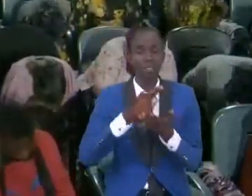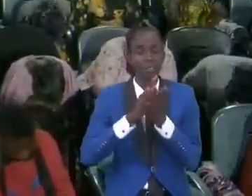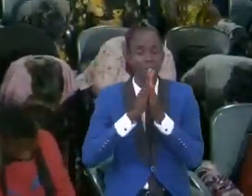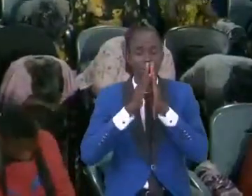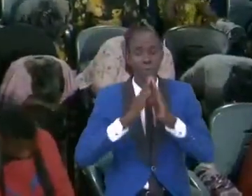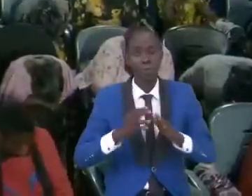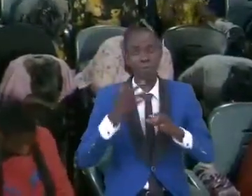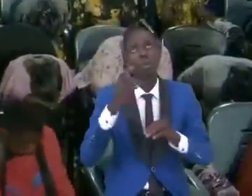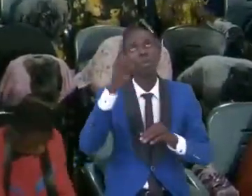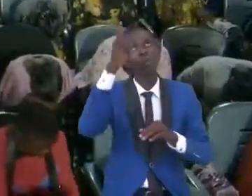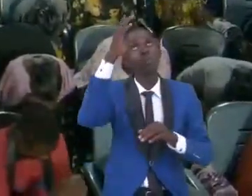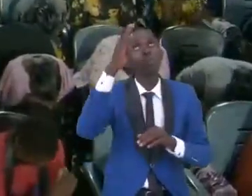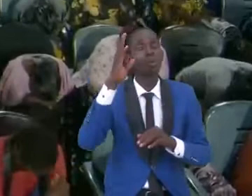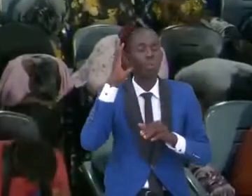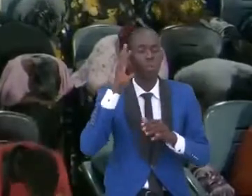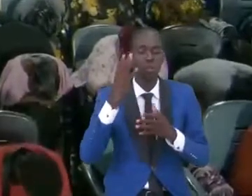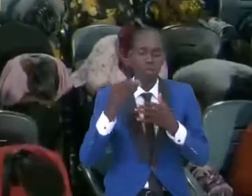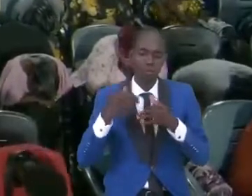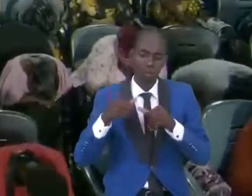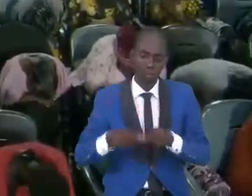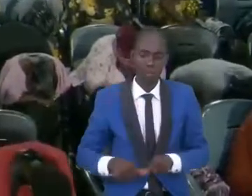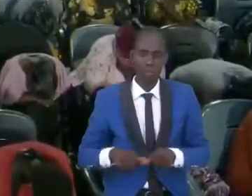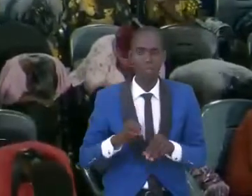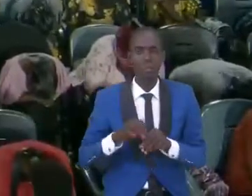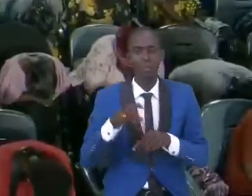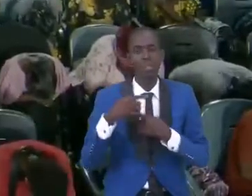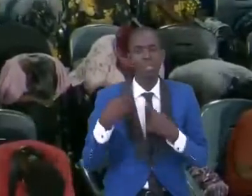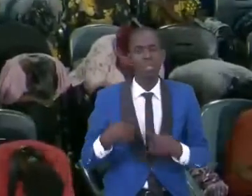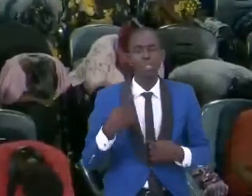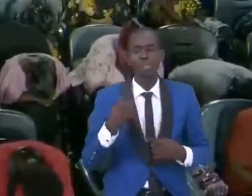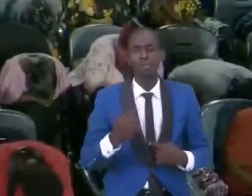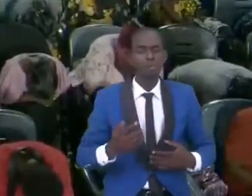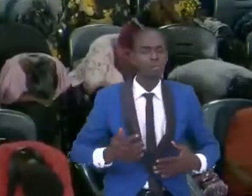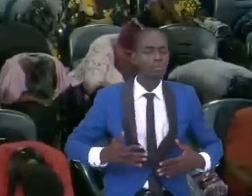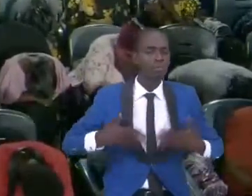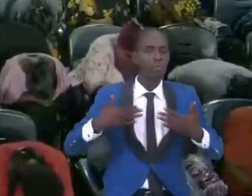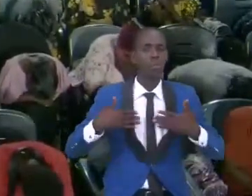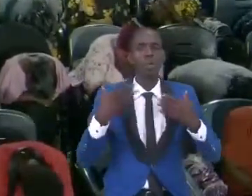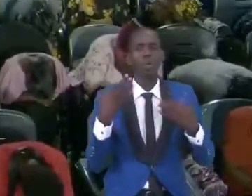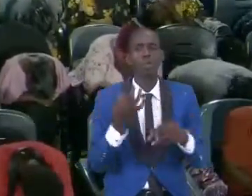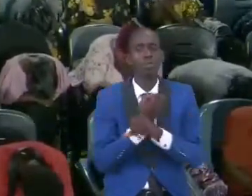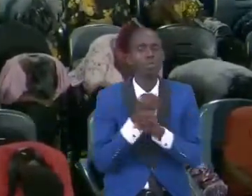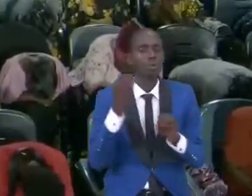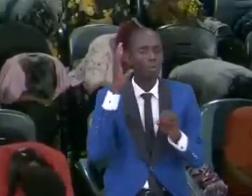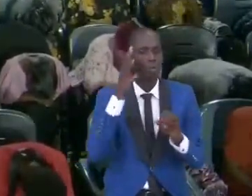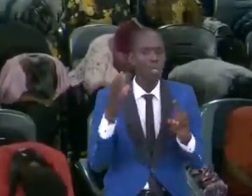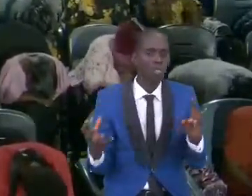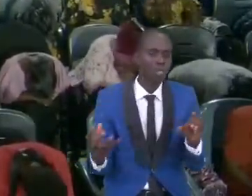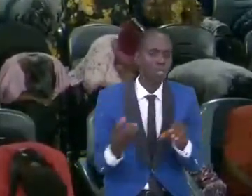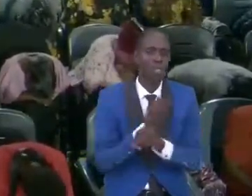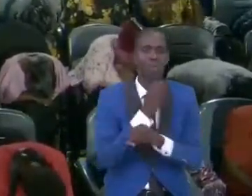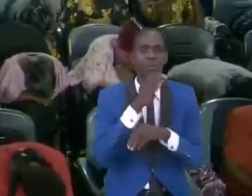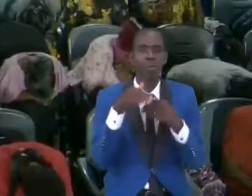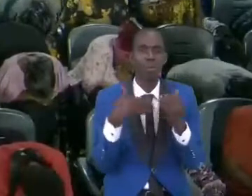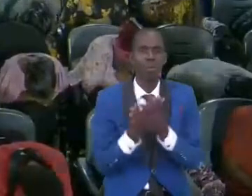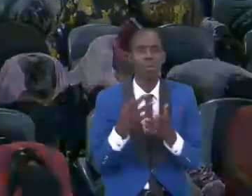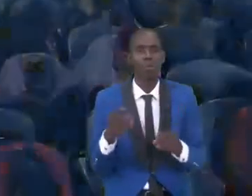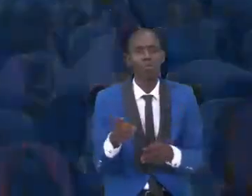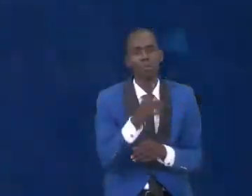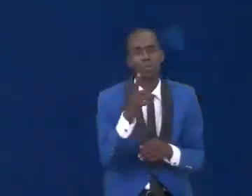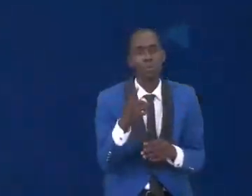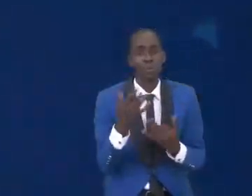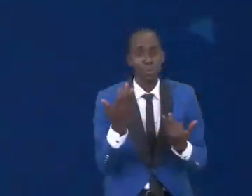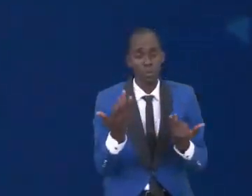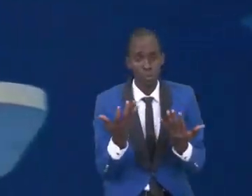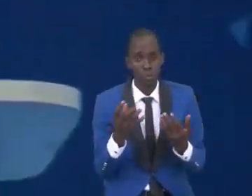now. The joy of salvation will take hold of you as we pray now. Raise up the hand. If